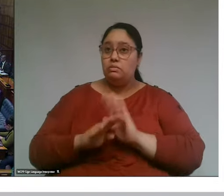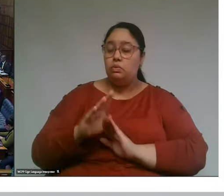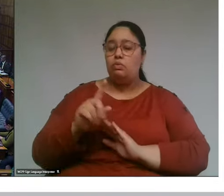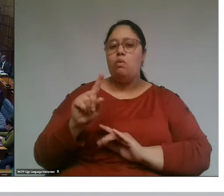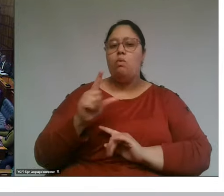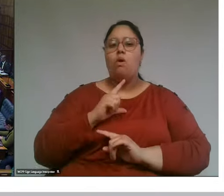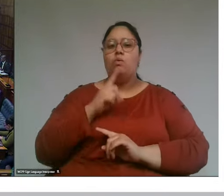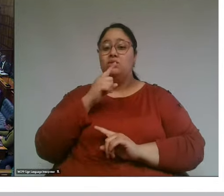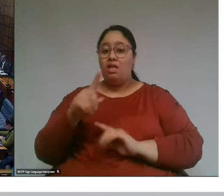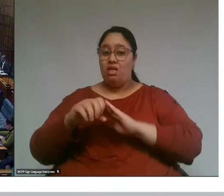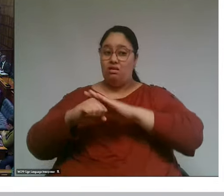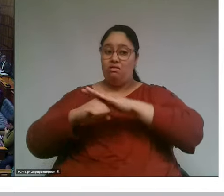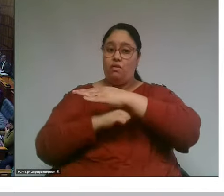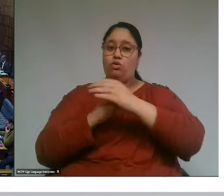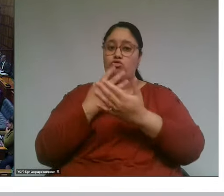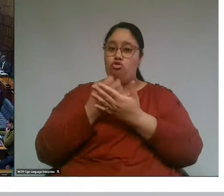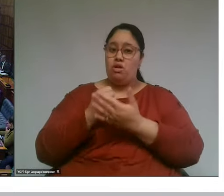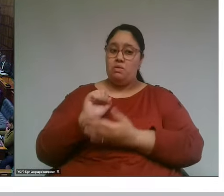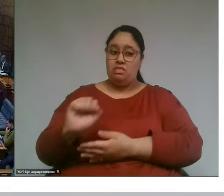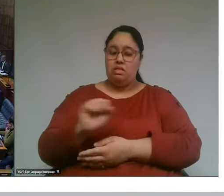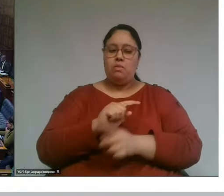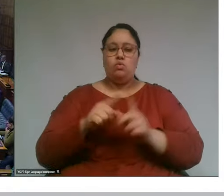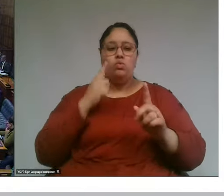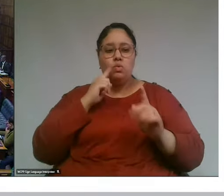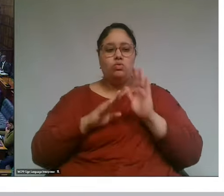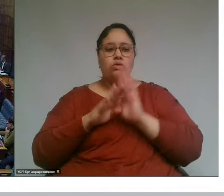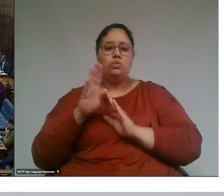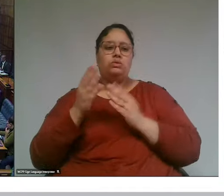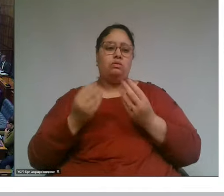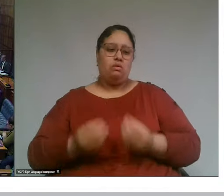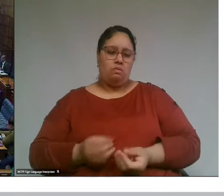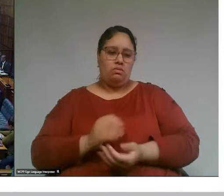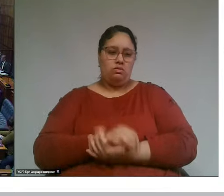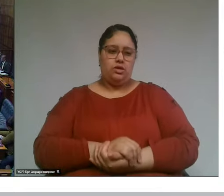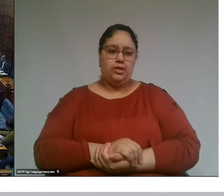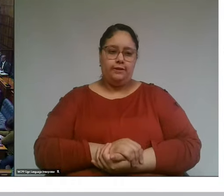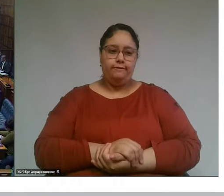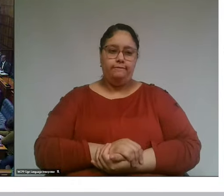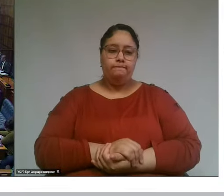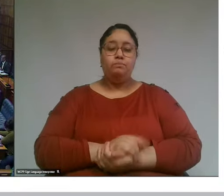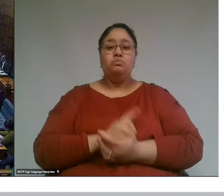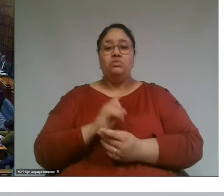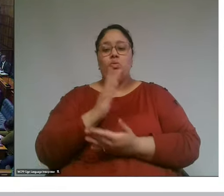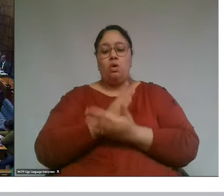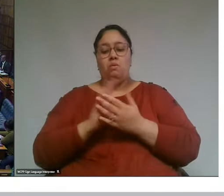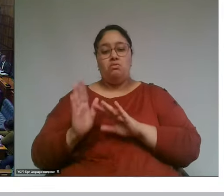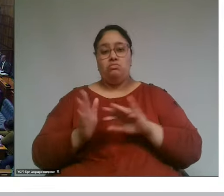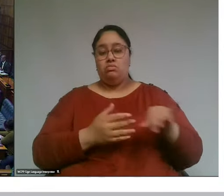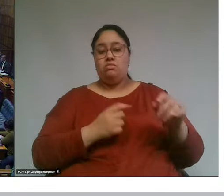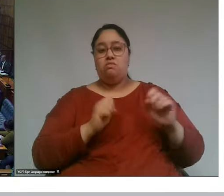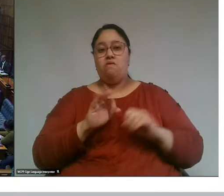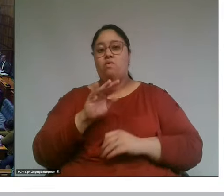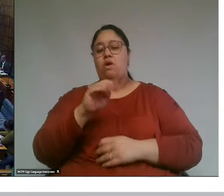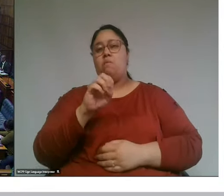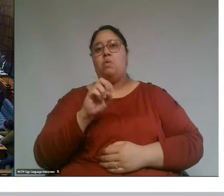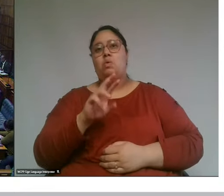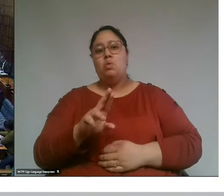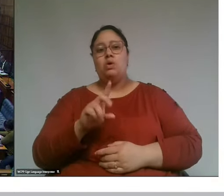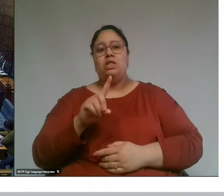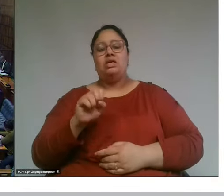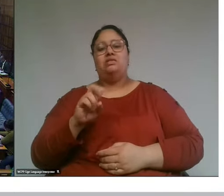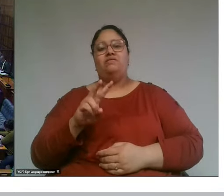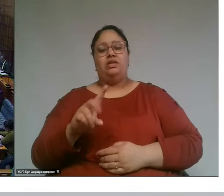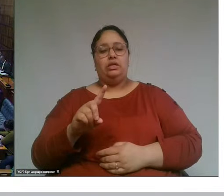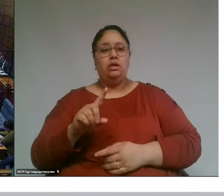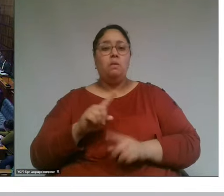sort of the foundation of the economy are we increasing that numbers so so there's that one part of the of of that uh mou the dsbd